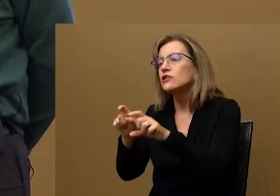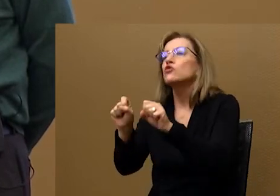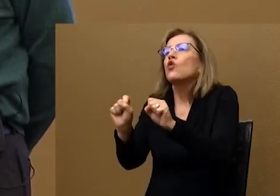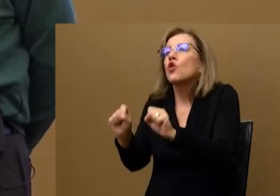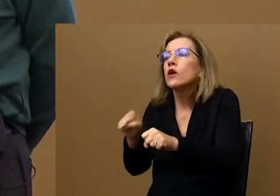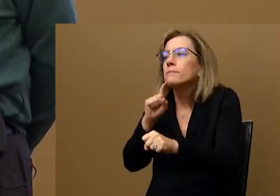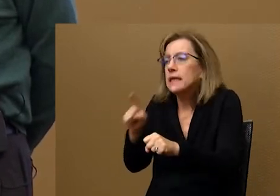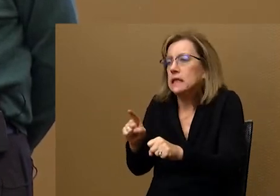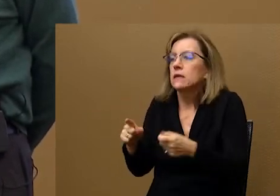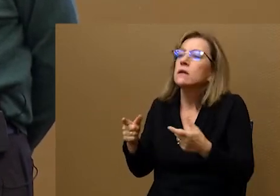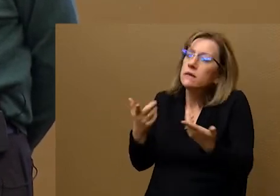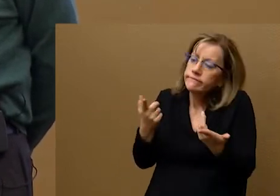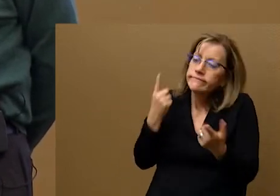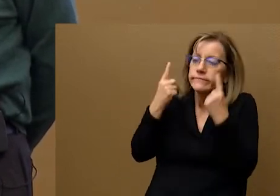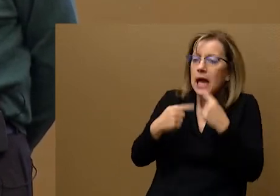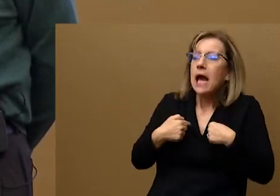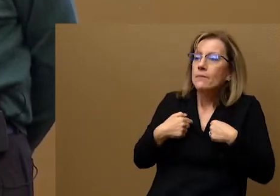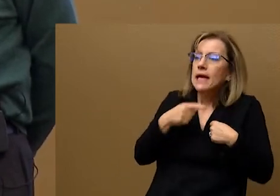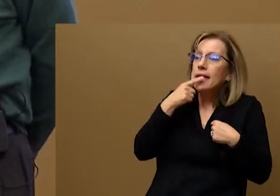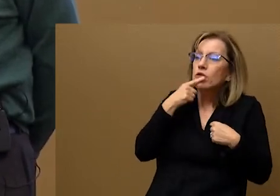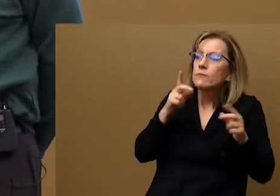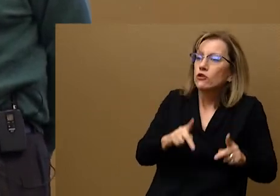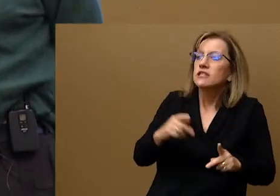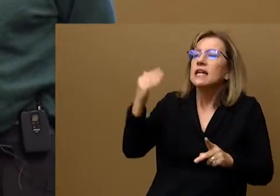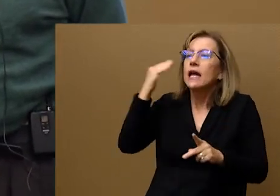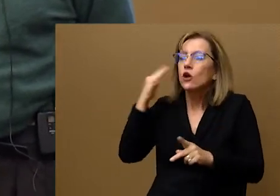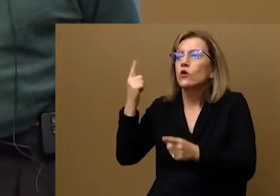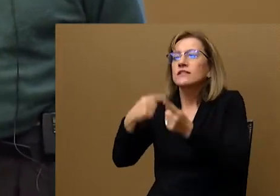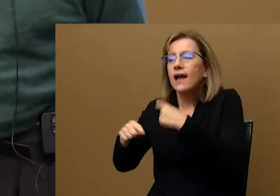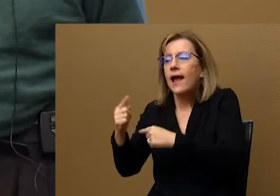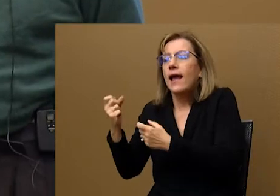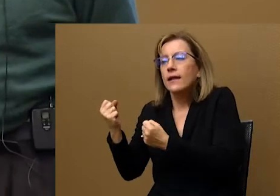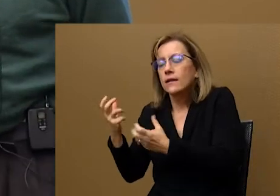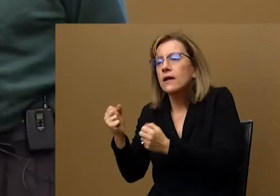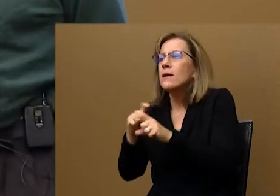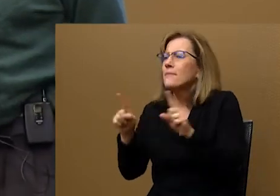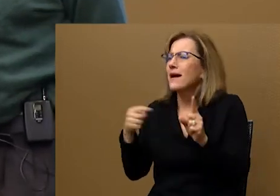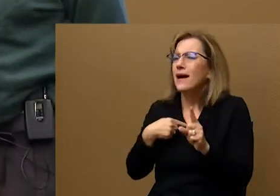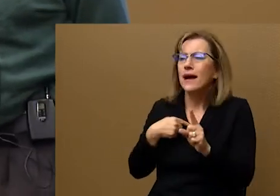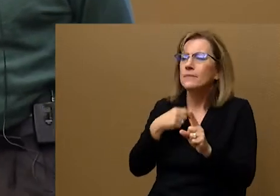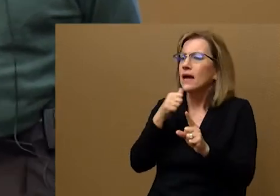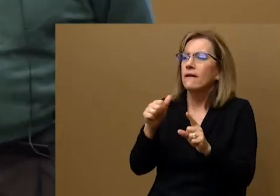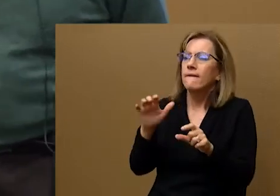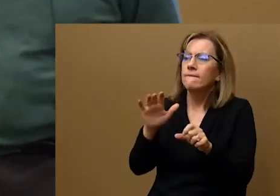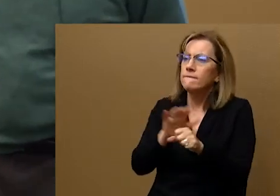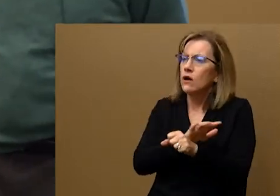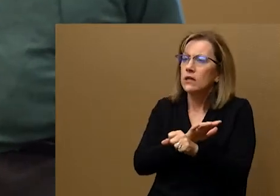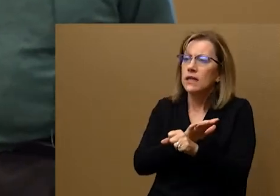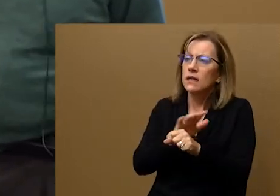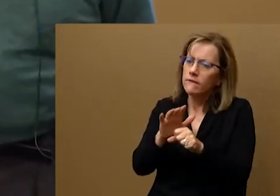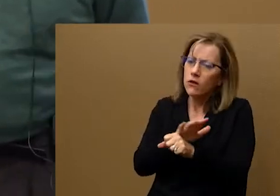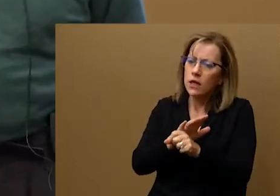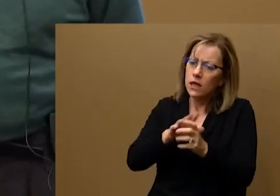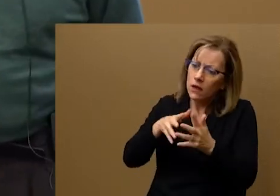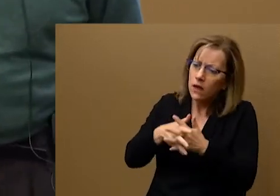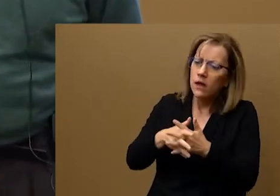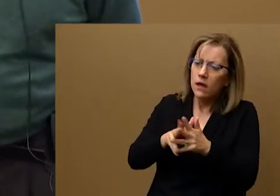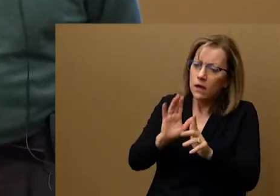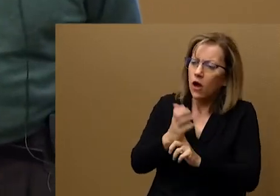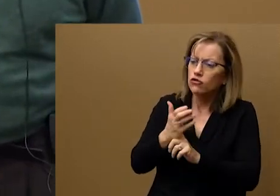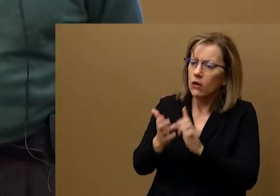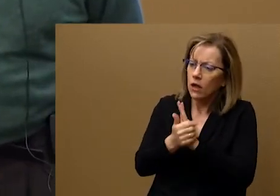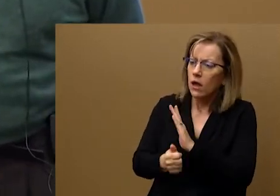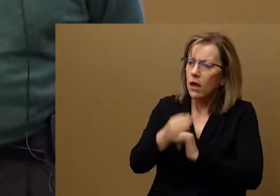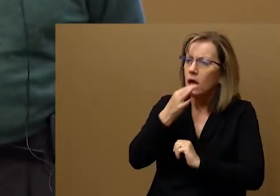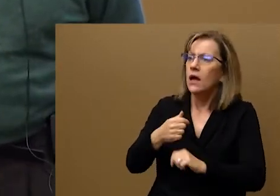given that I'm a hearing person who knows sign, but I am not going to be fully culturally competent